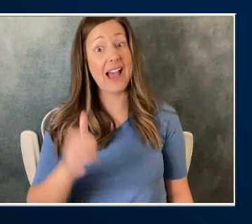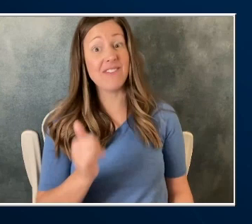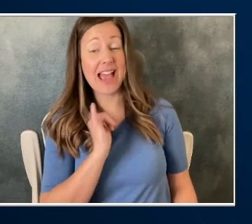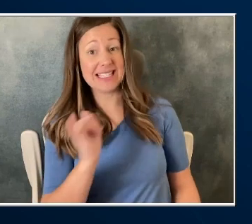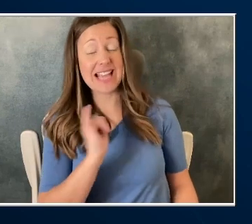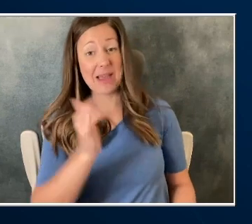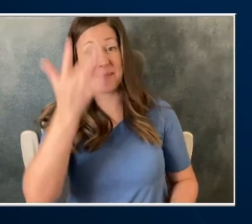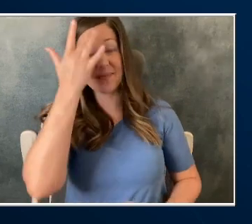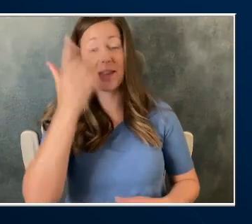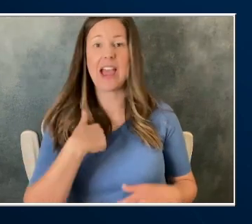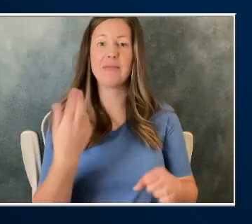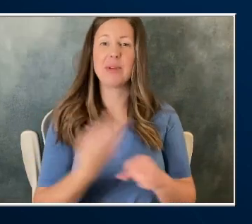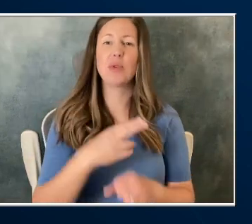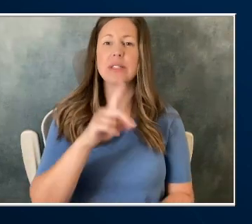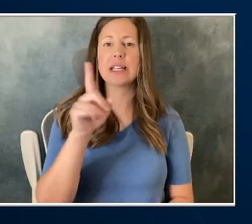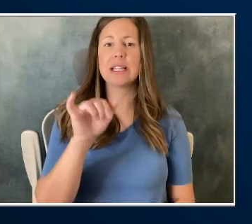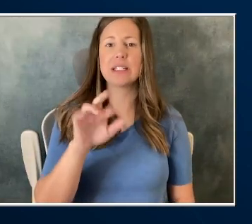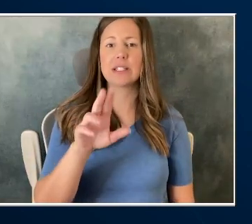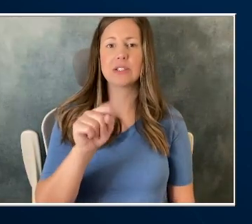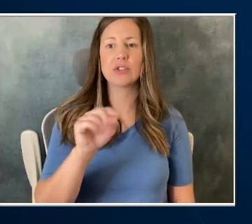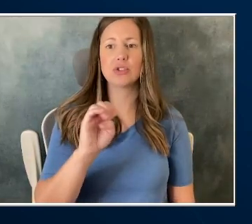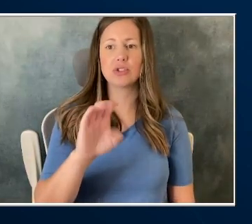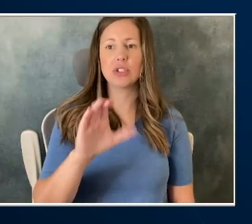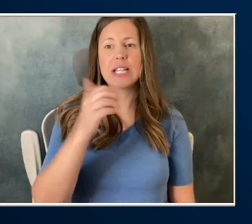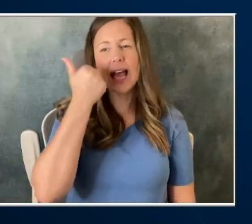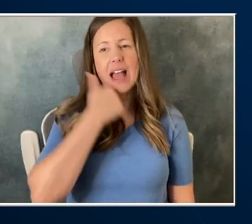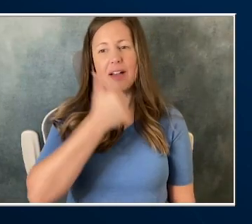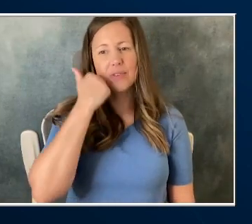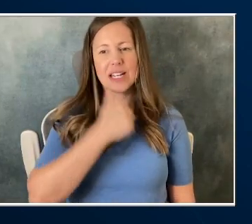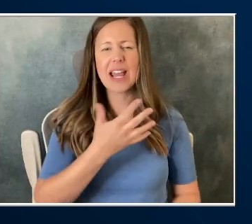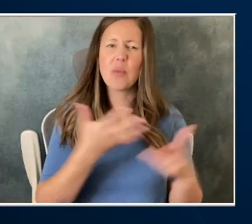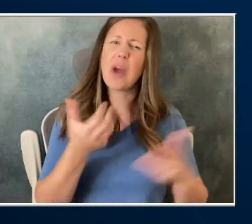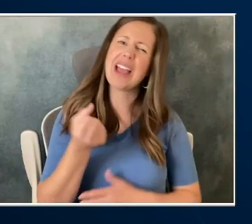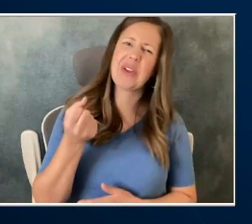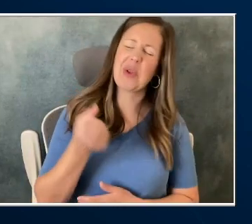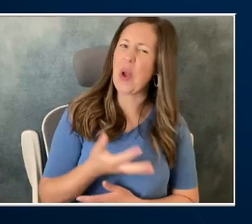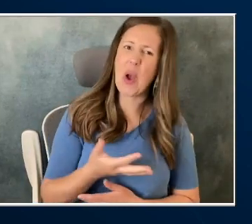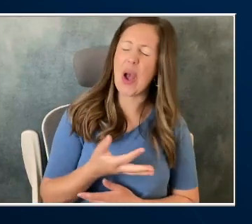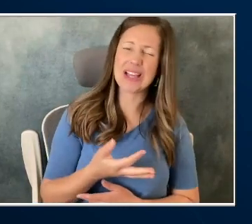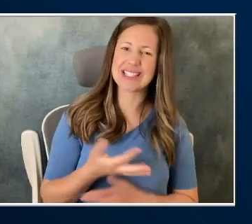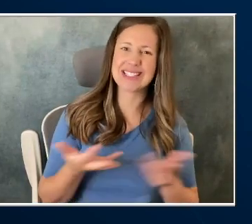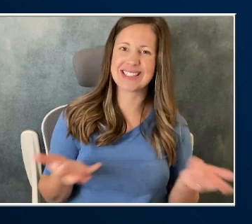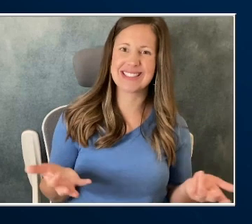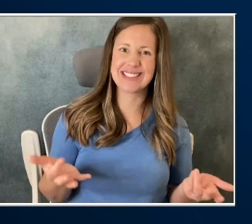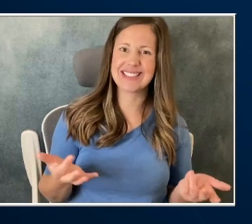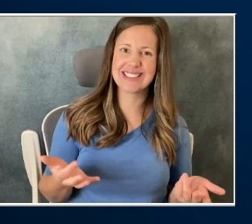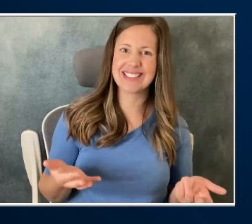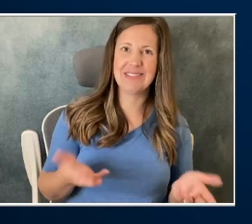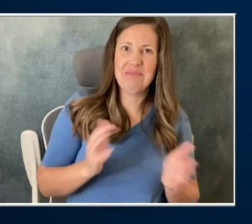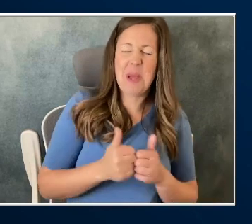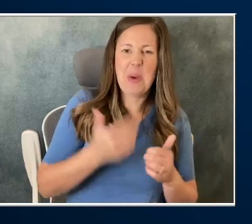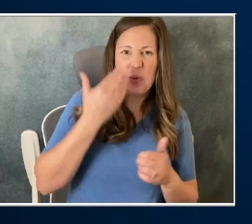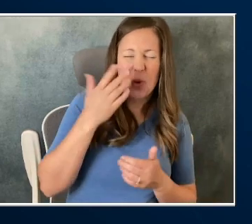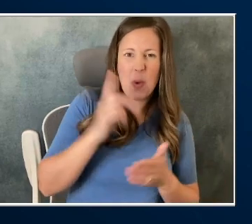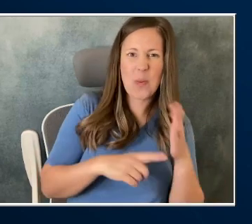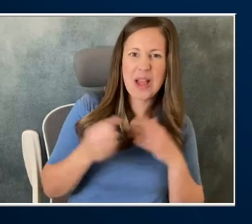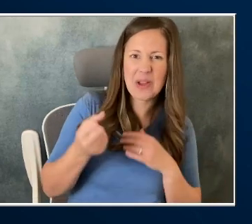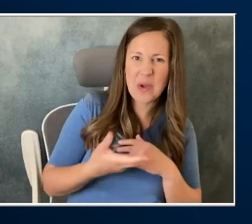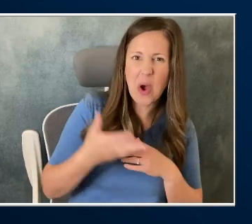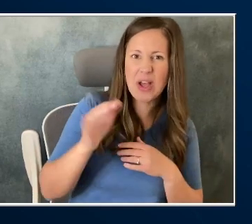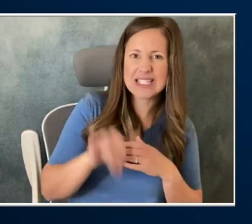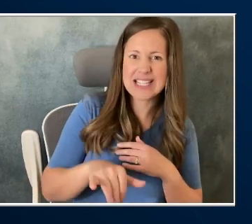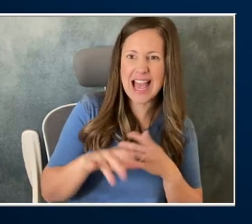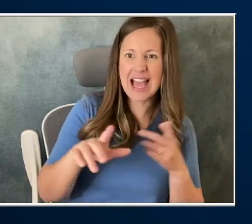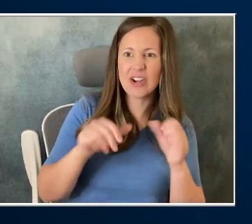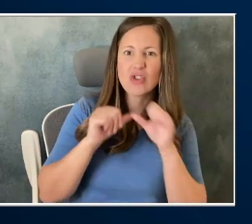I was probably 19. What caused that? Is there any way to tell what causes that in a person? Chronic